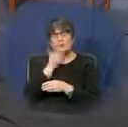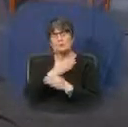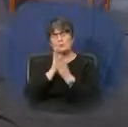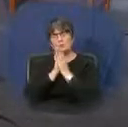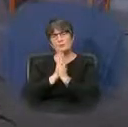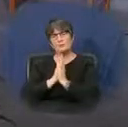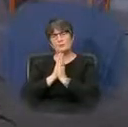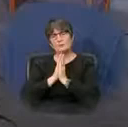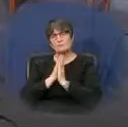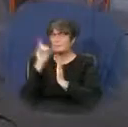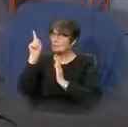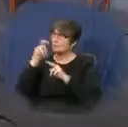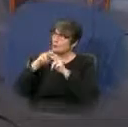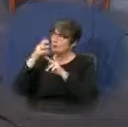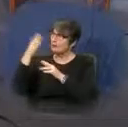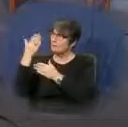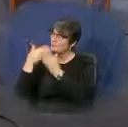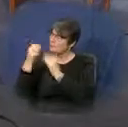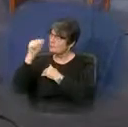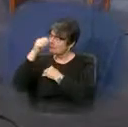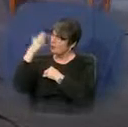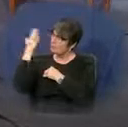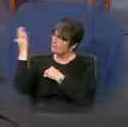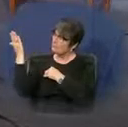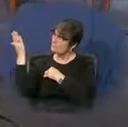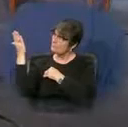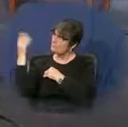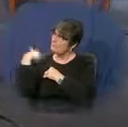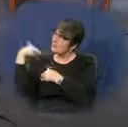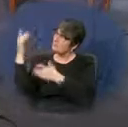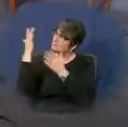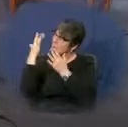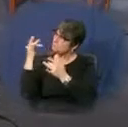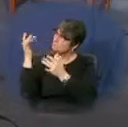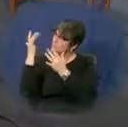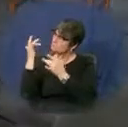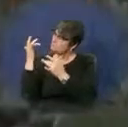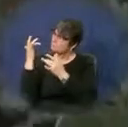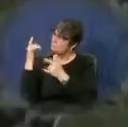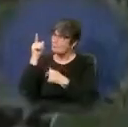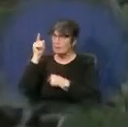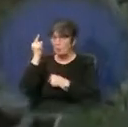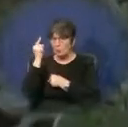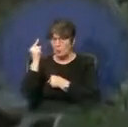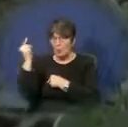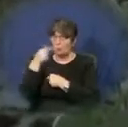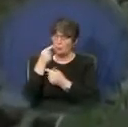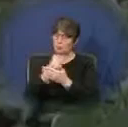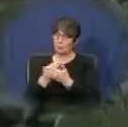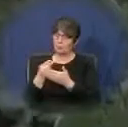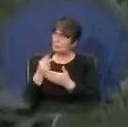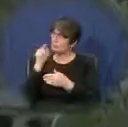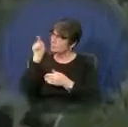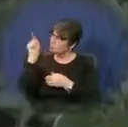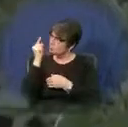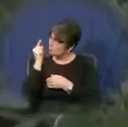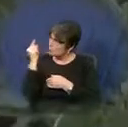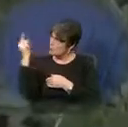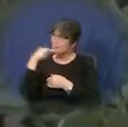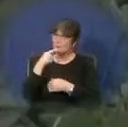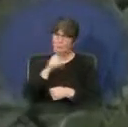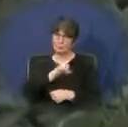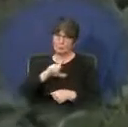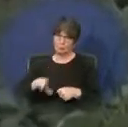prayer. You are seated at the right hand of the Father, have mercy on us. For you alone are the Holy One, you alone